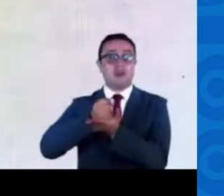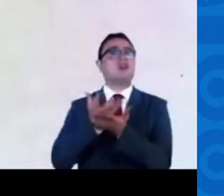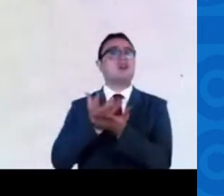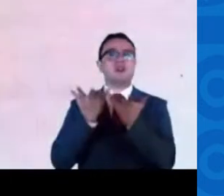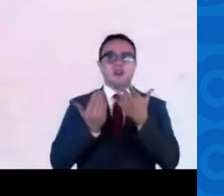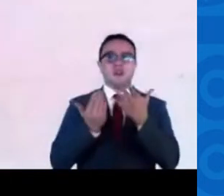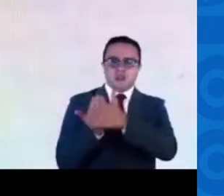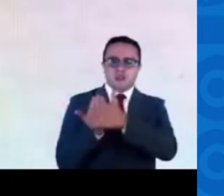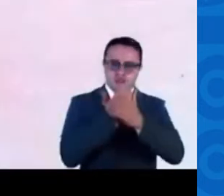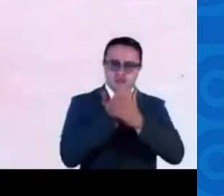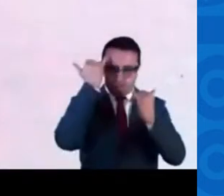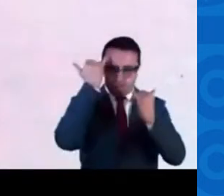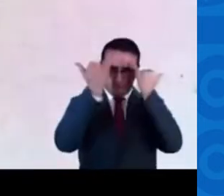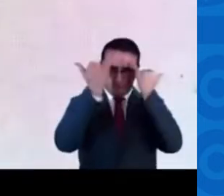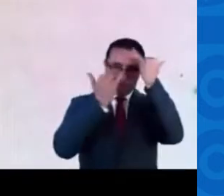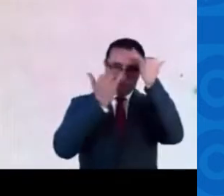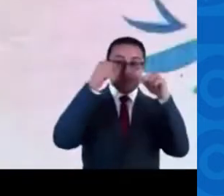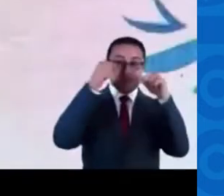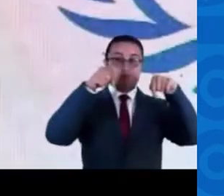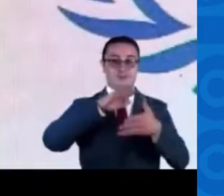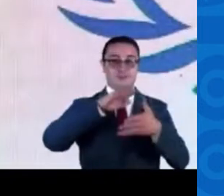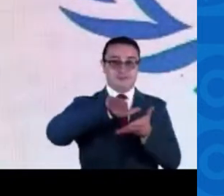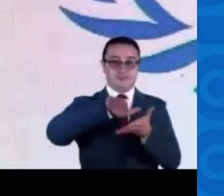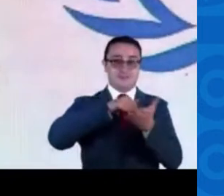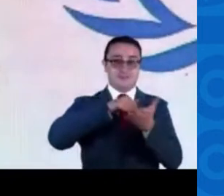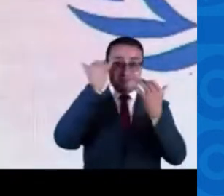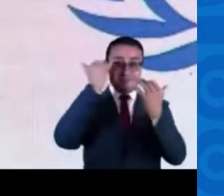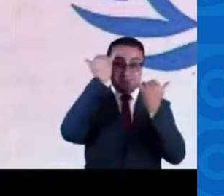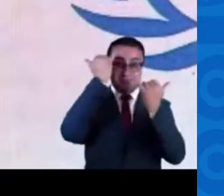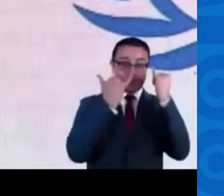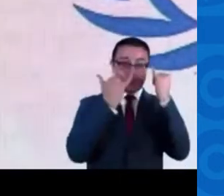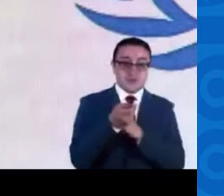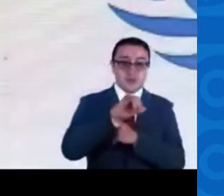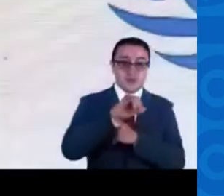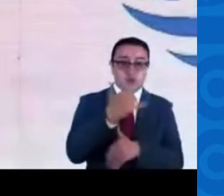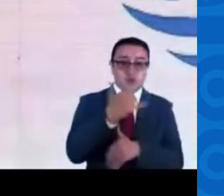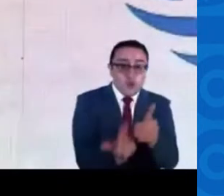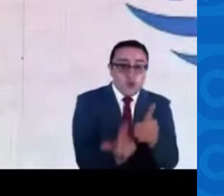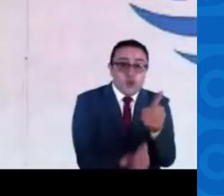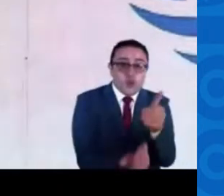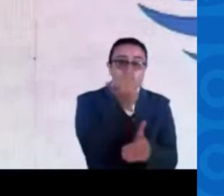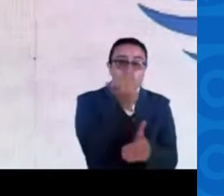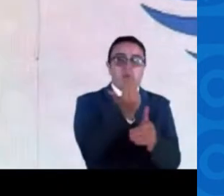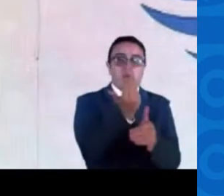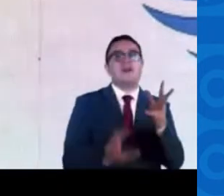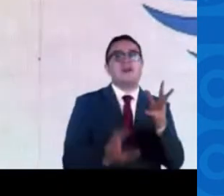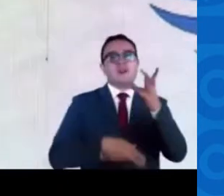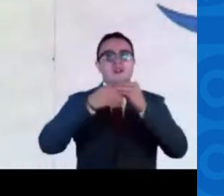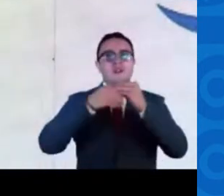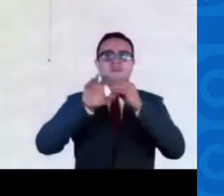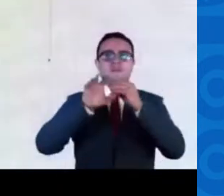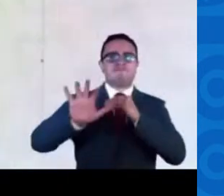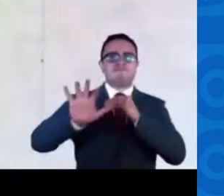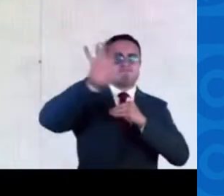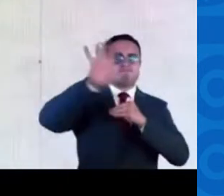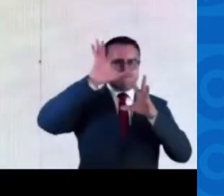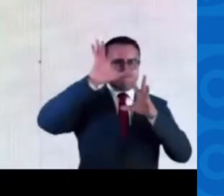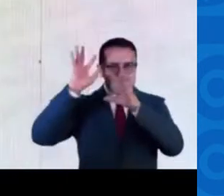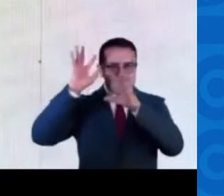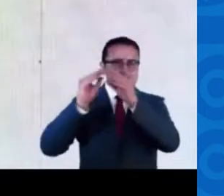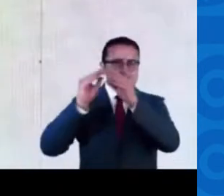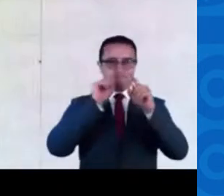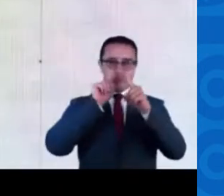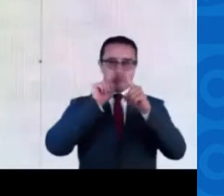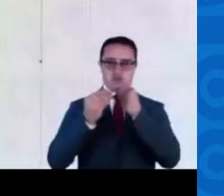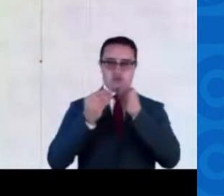strategies accordingly, and that we are going to reach the most vulnerable. We are going to reach our